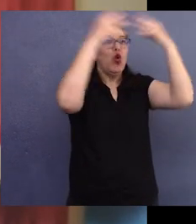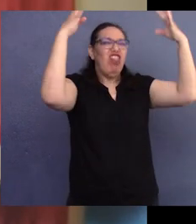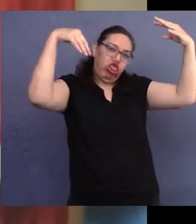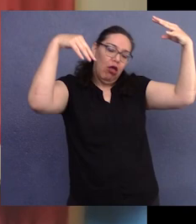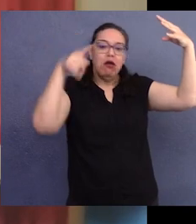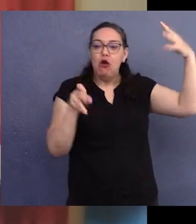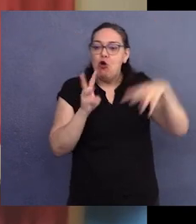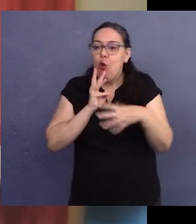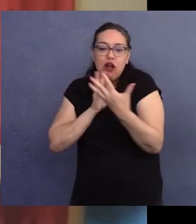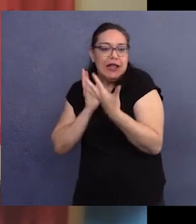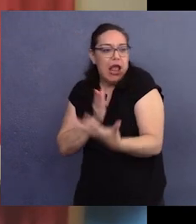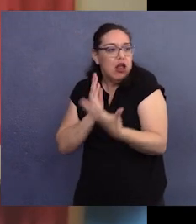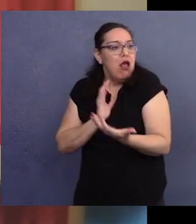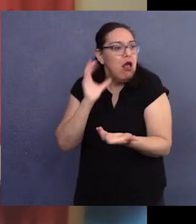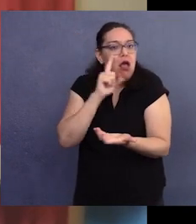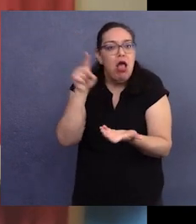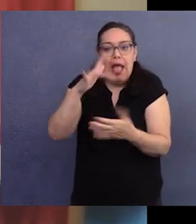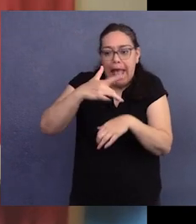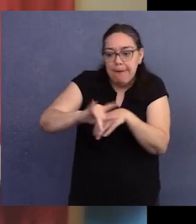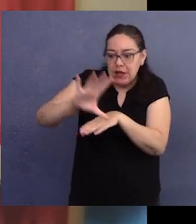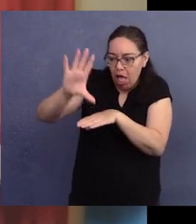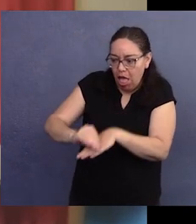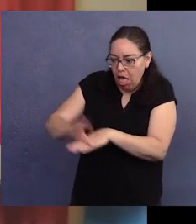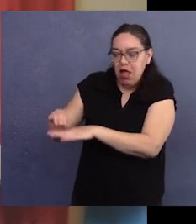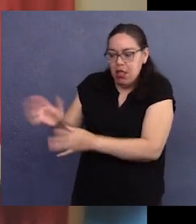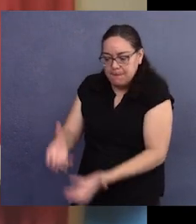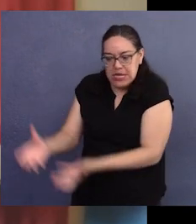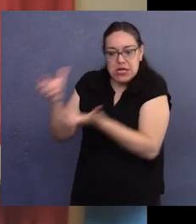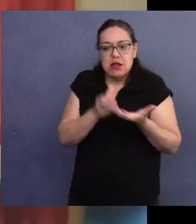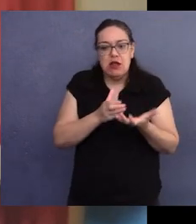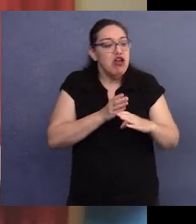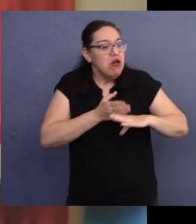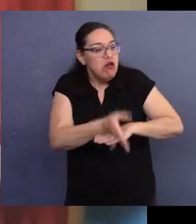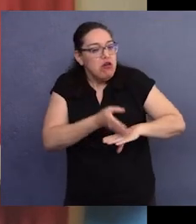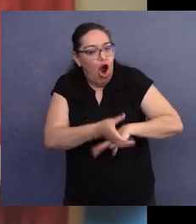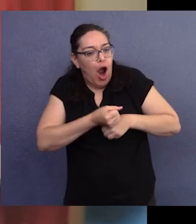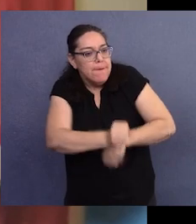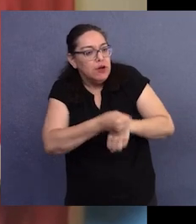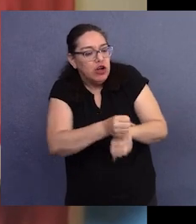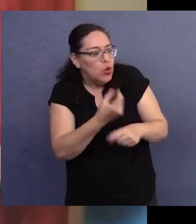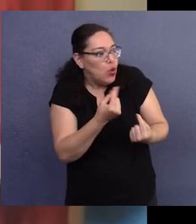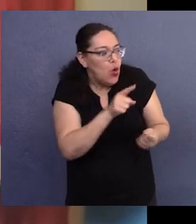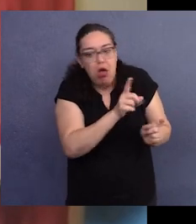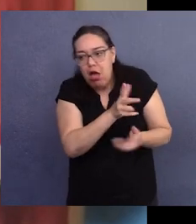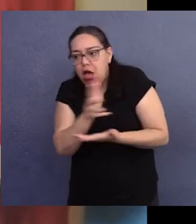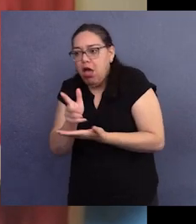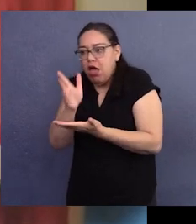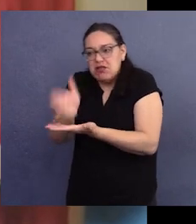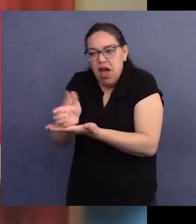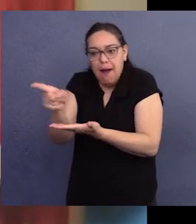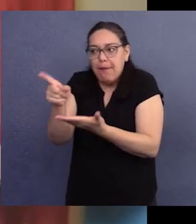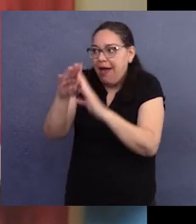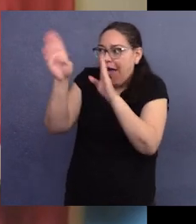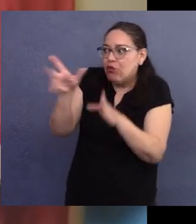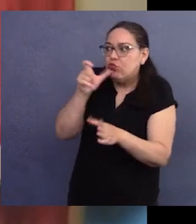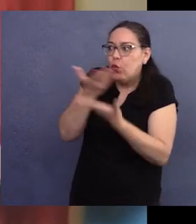water carrier picks up the empty pot. A carpenter stops at the house. Carpenters stop at the house with